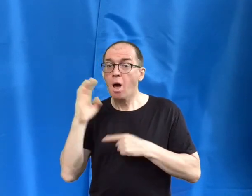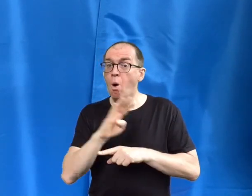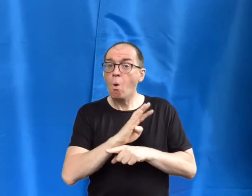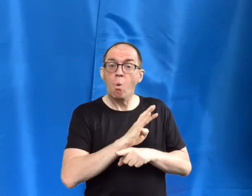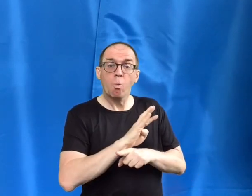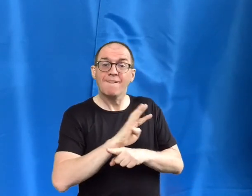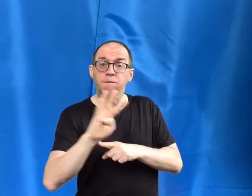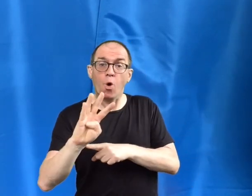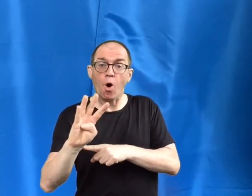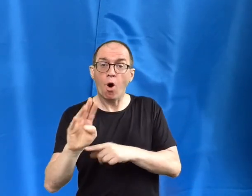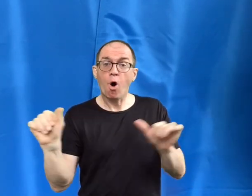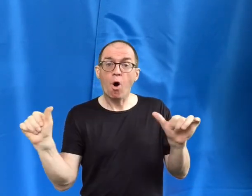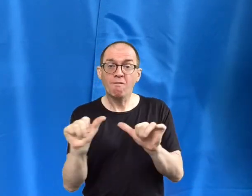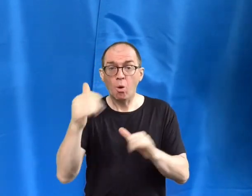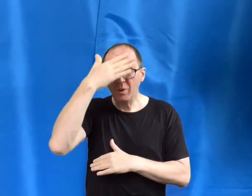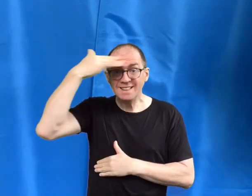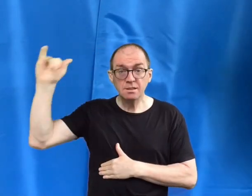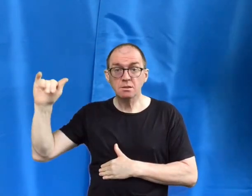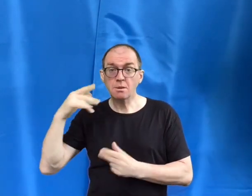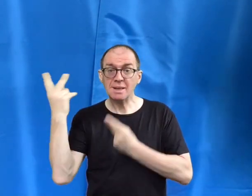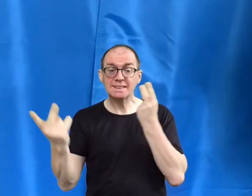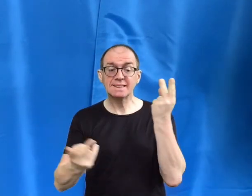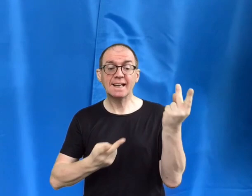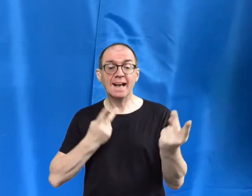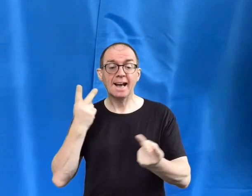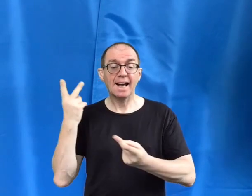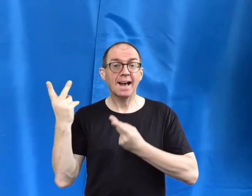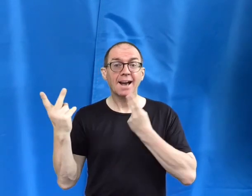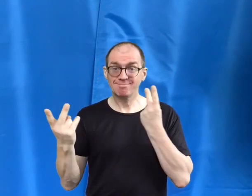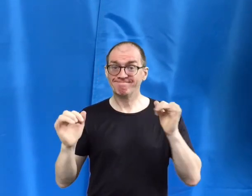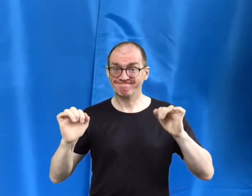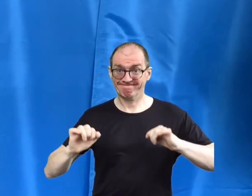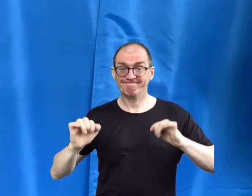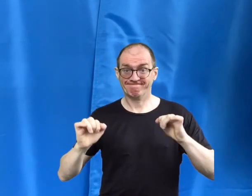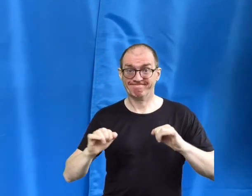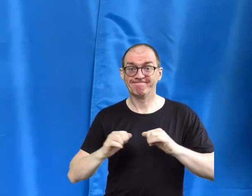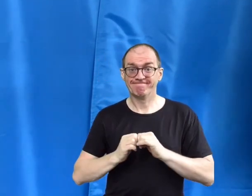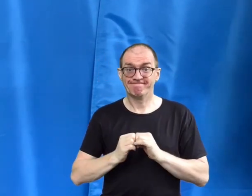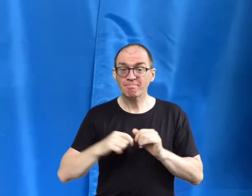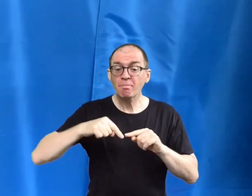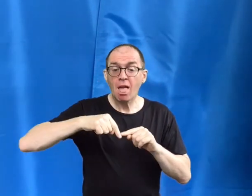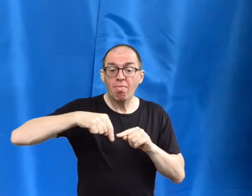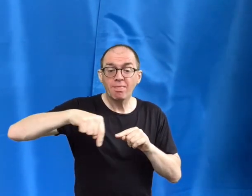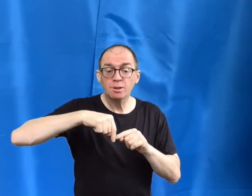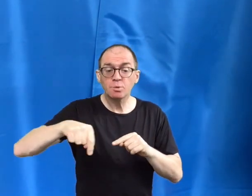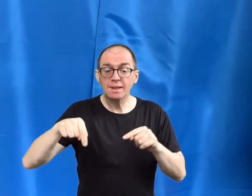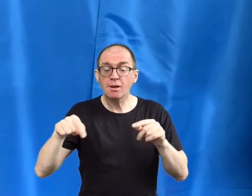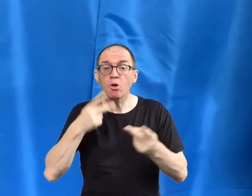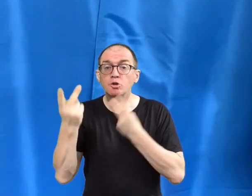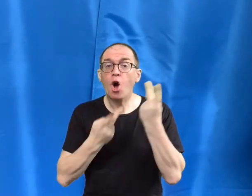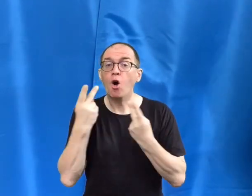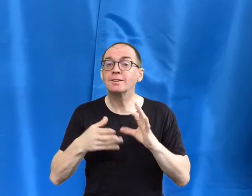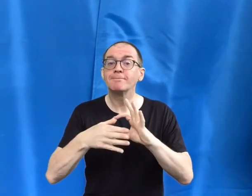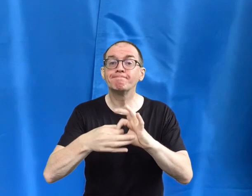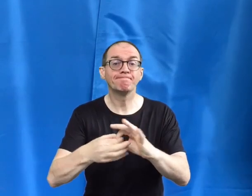time for week four of the wee summer sing. Yes, and this week we're going to